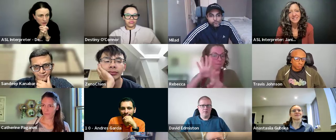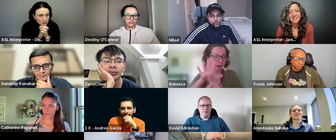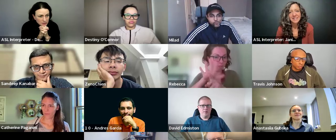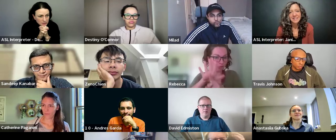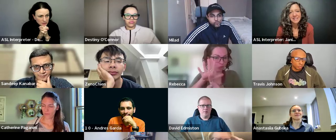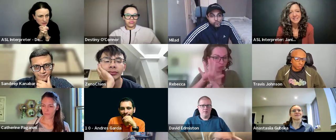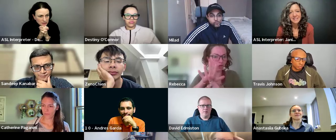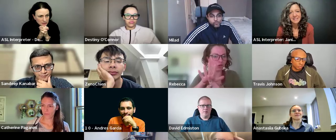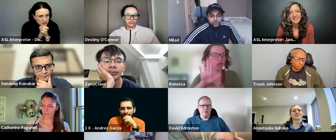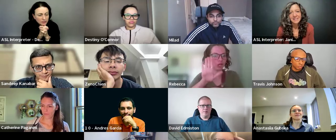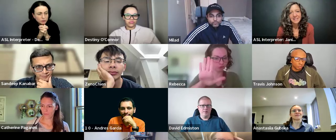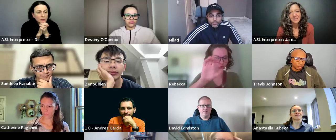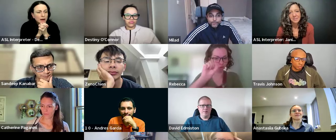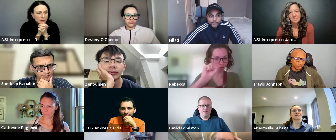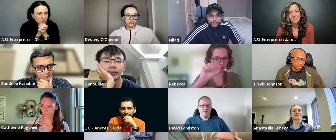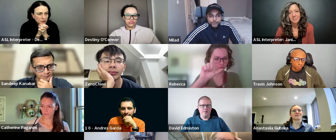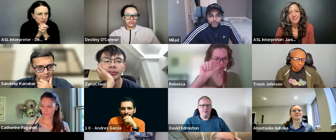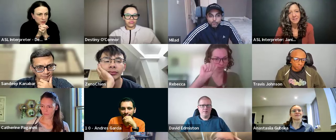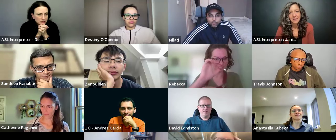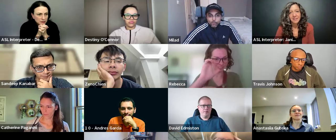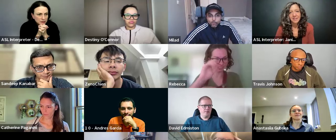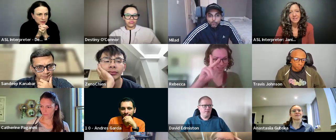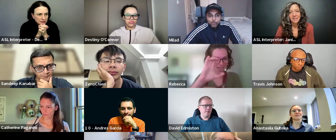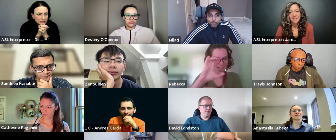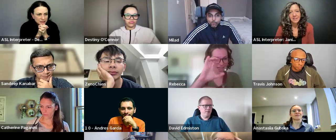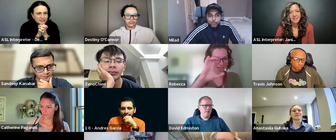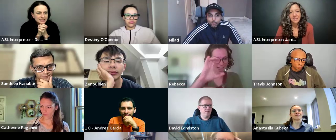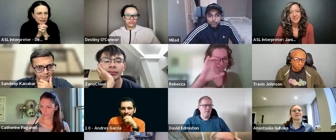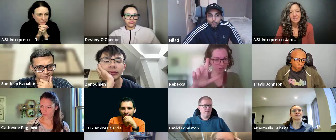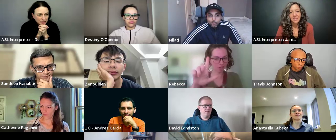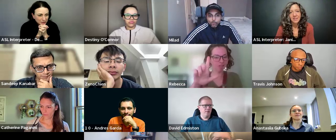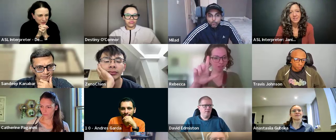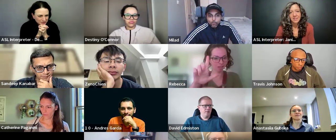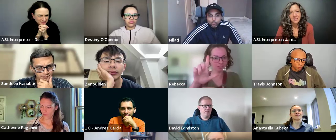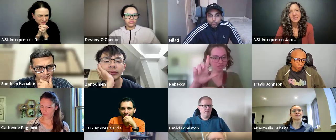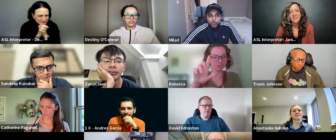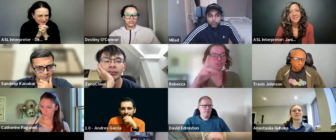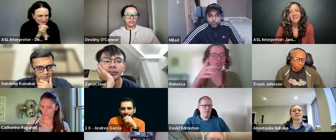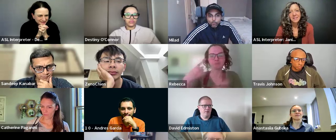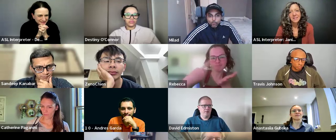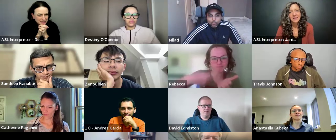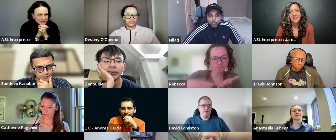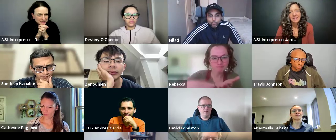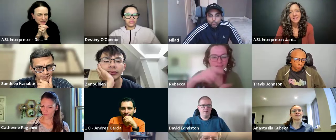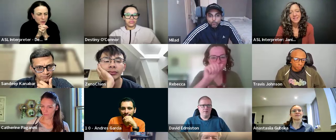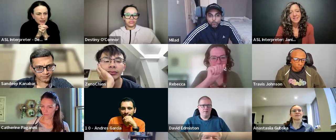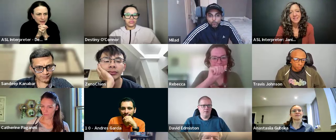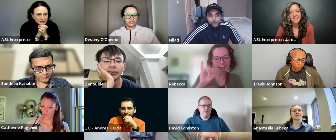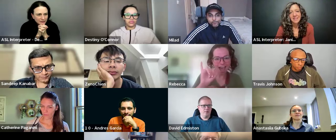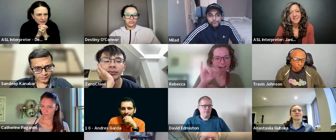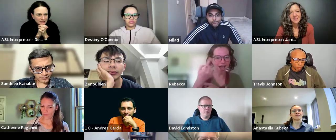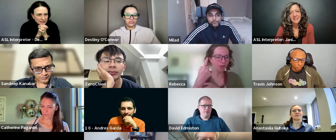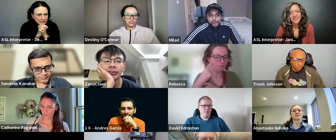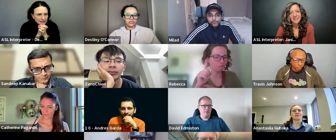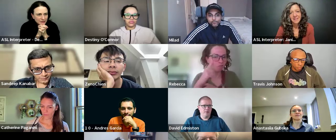What I've noticed is really popular is the Slack channel. So we